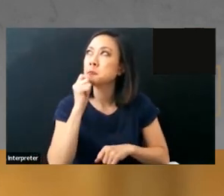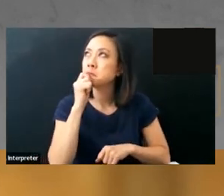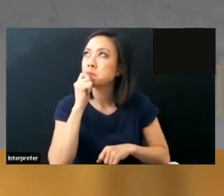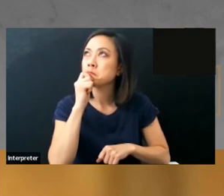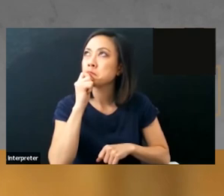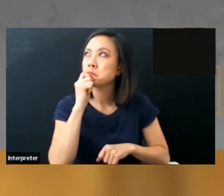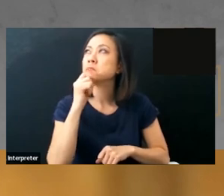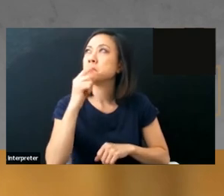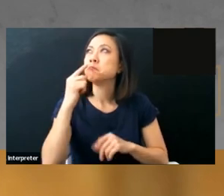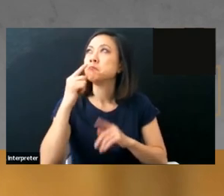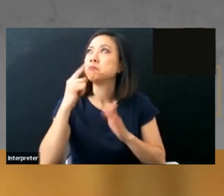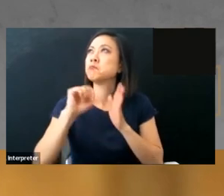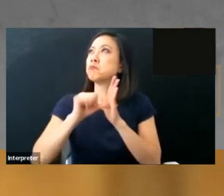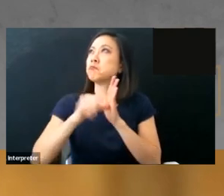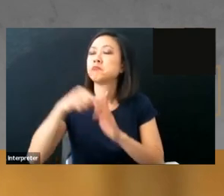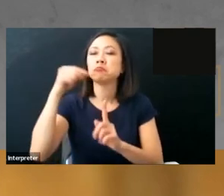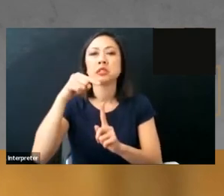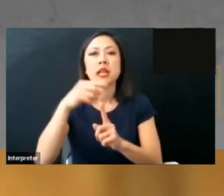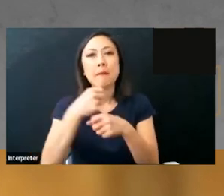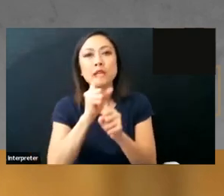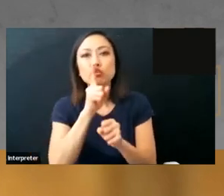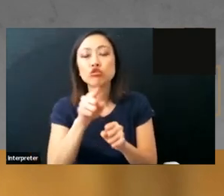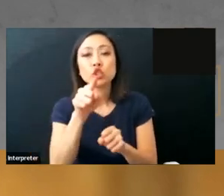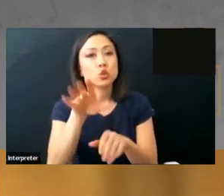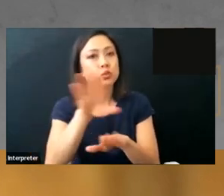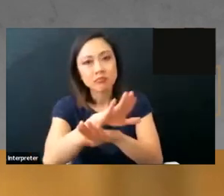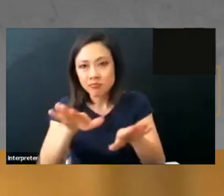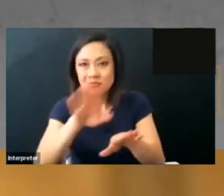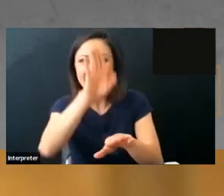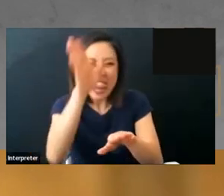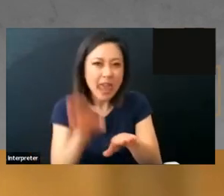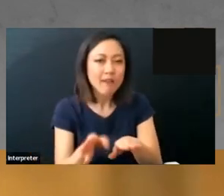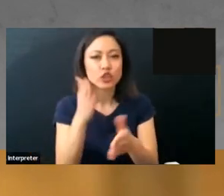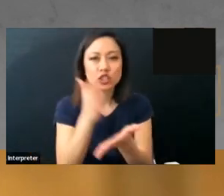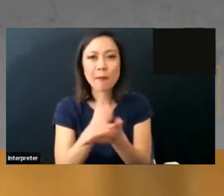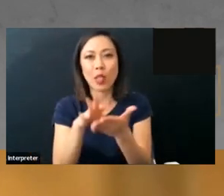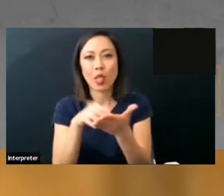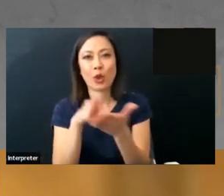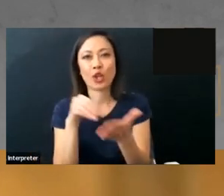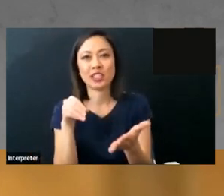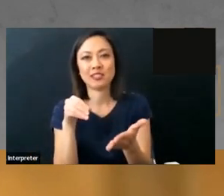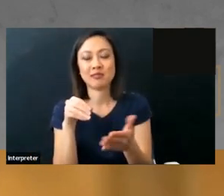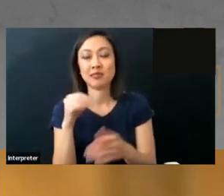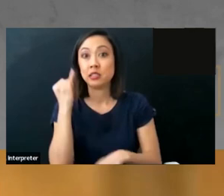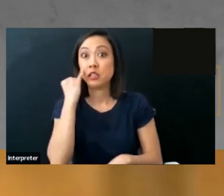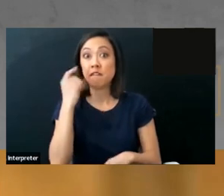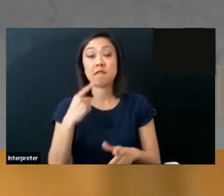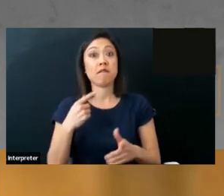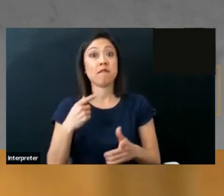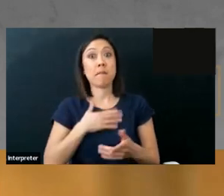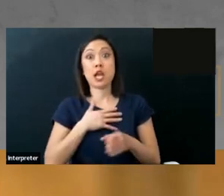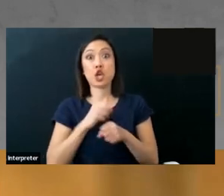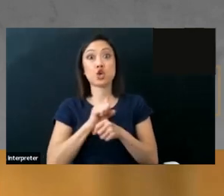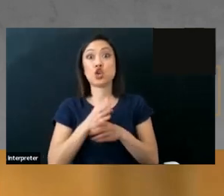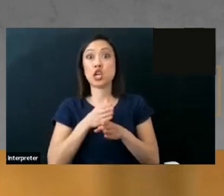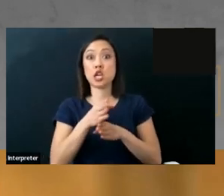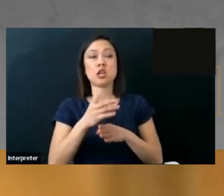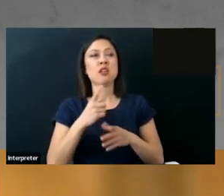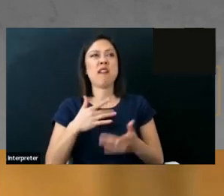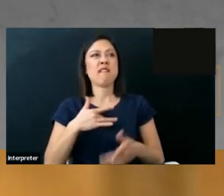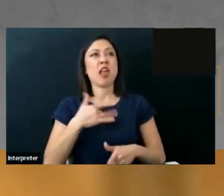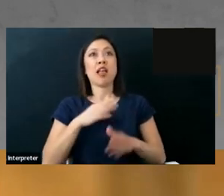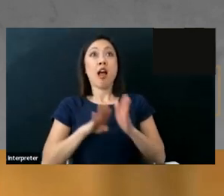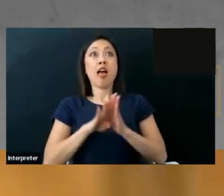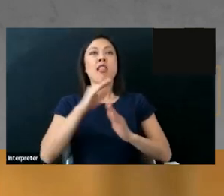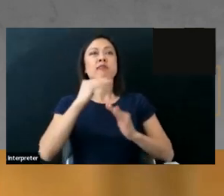make sure that you never stop learning. And whenever I got to a point in my career where I felt I was plateauing, I went to someone and said, what's my highest